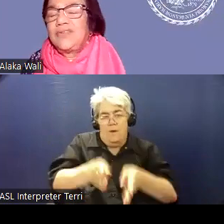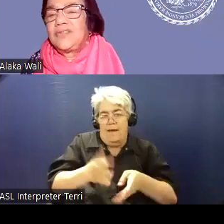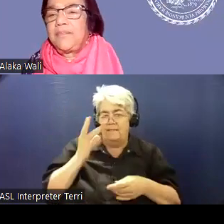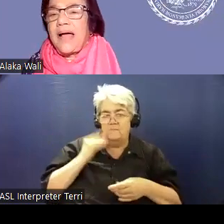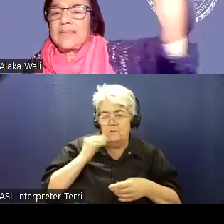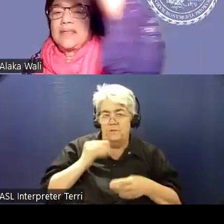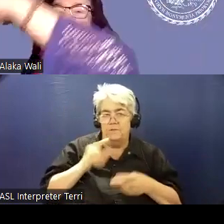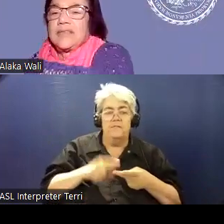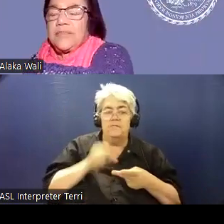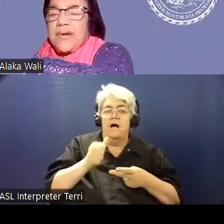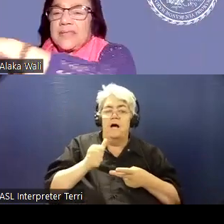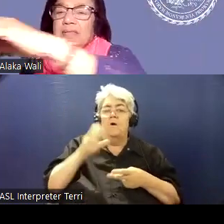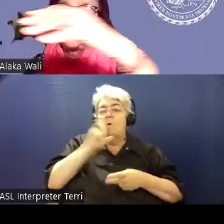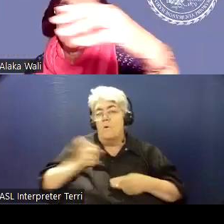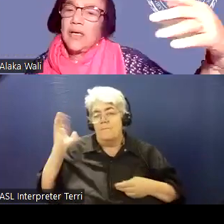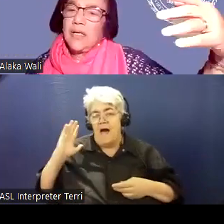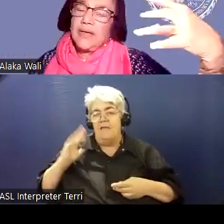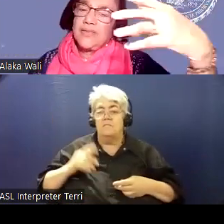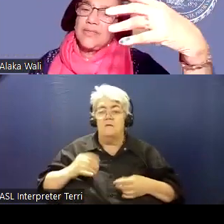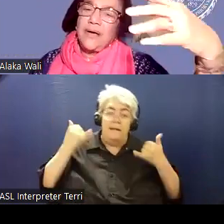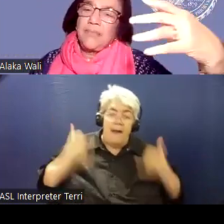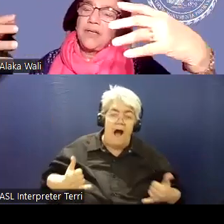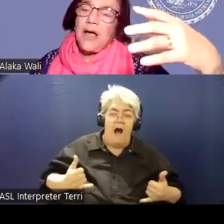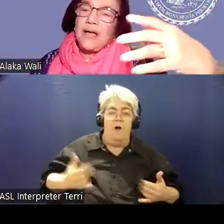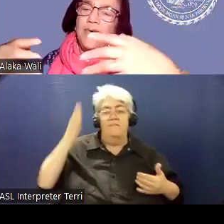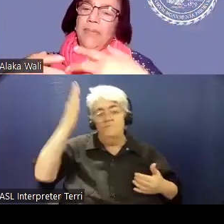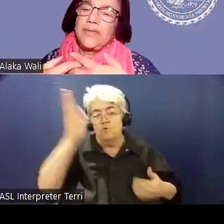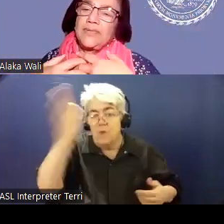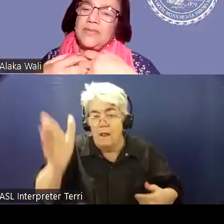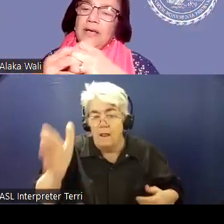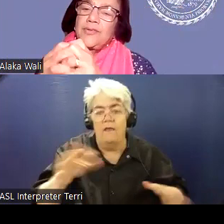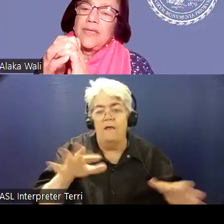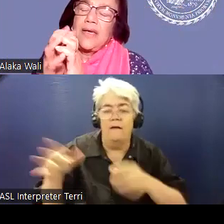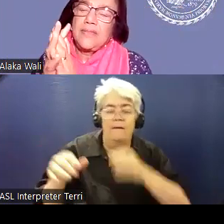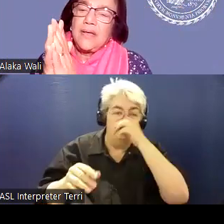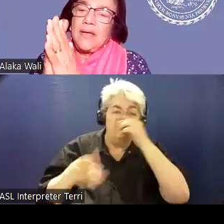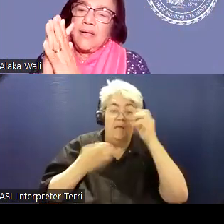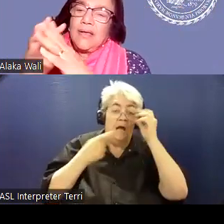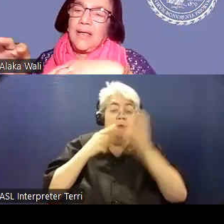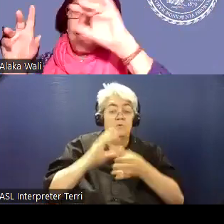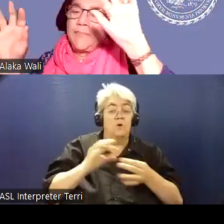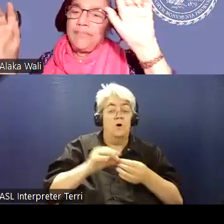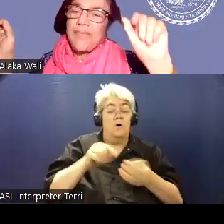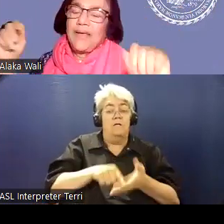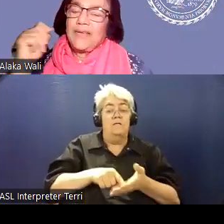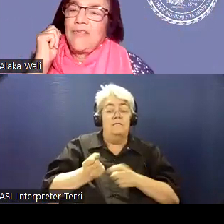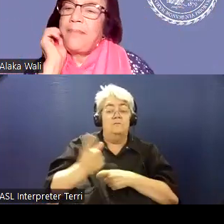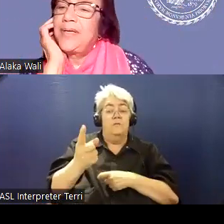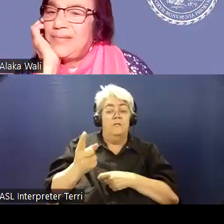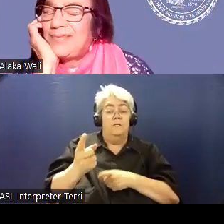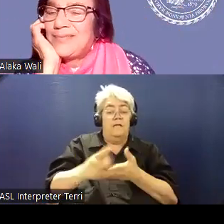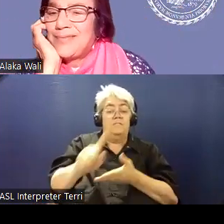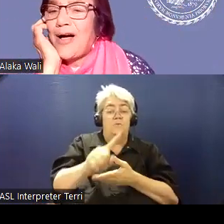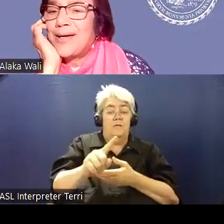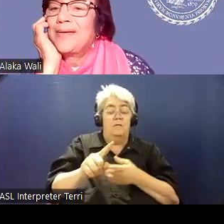like this is the past and this is the present. And I'm going to talk more about this next week at the